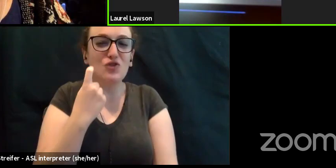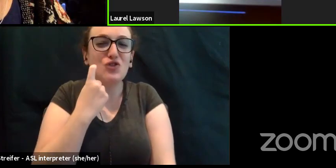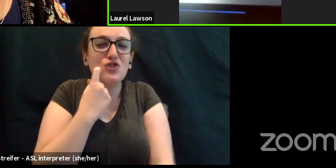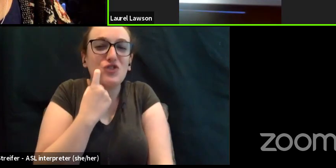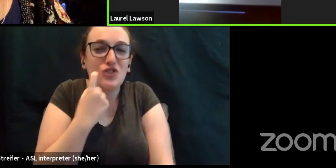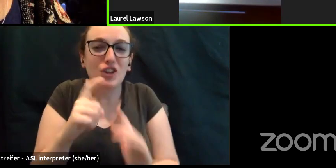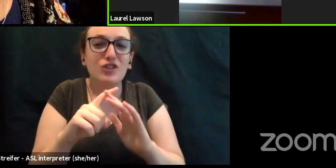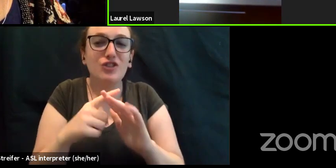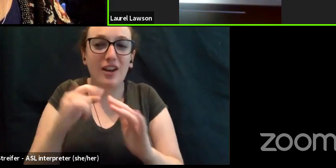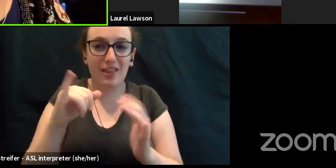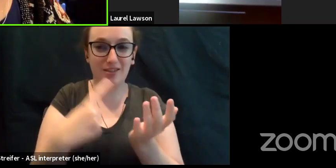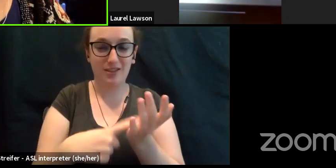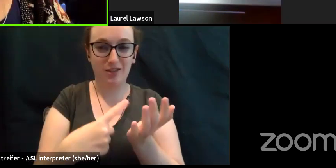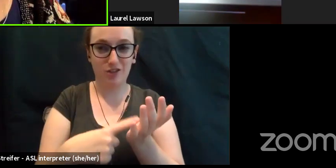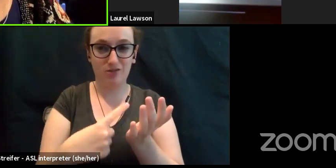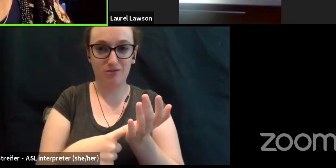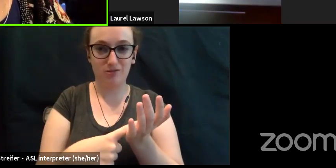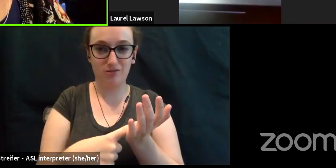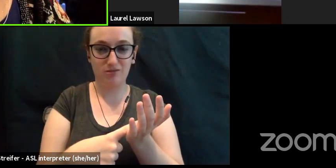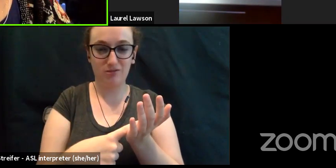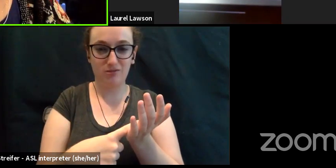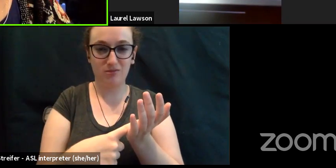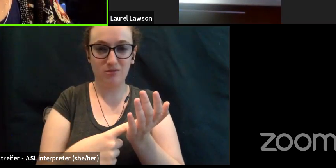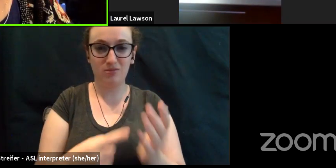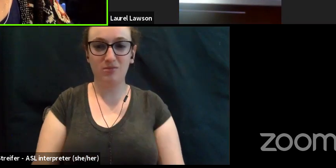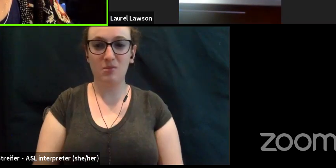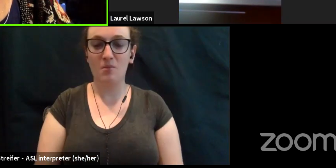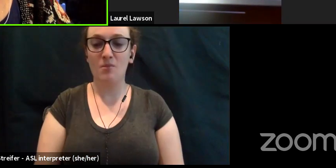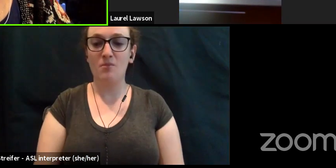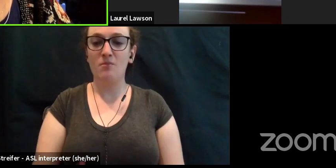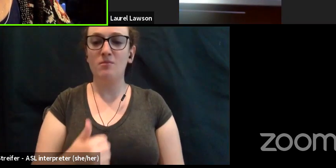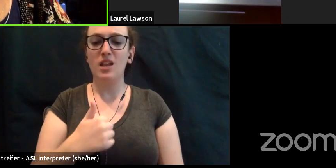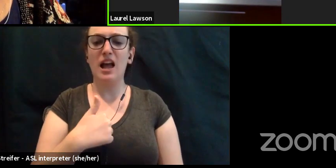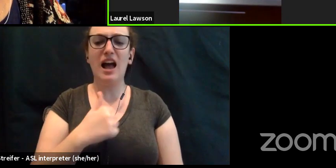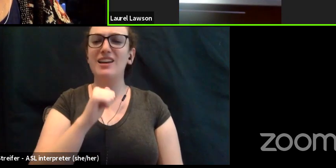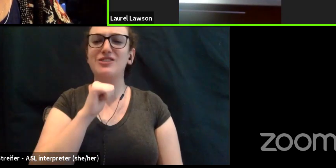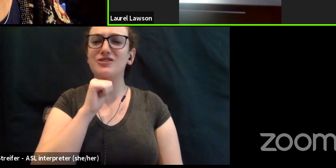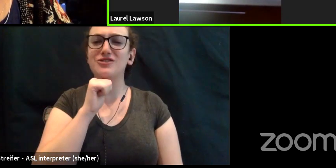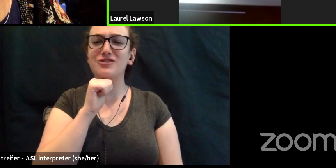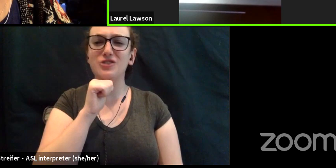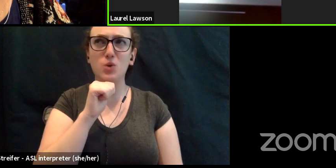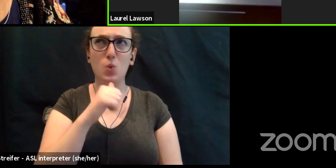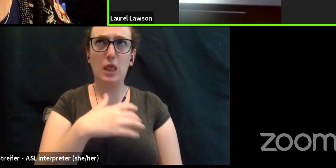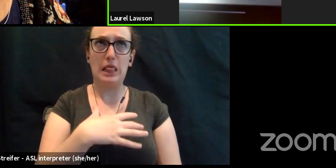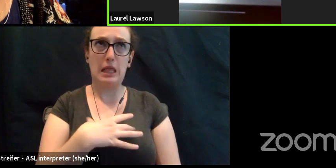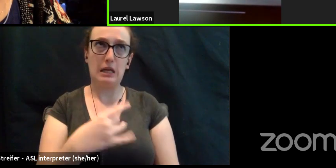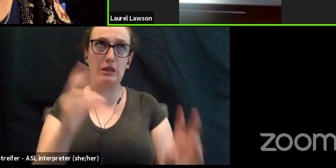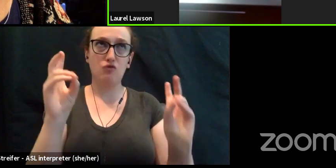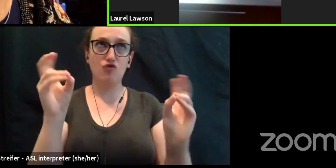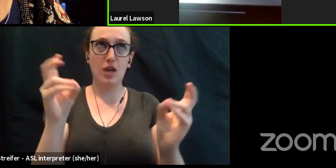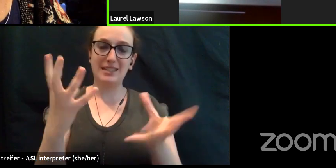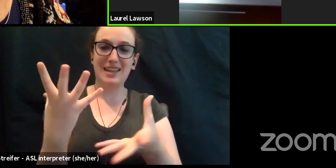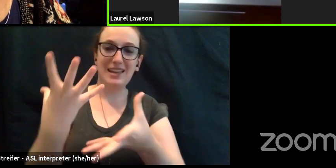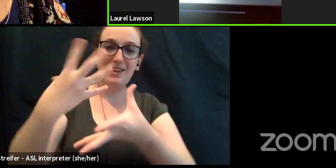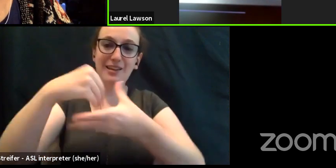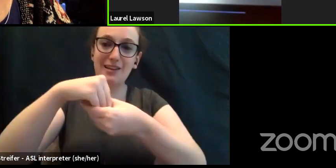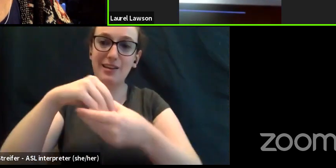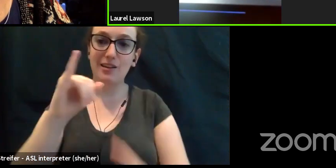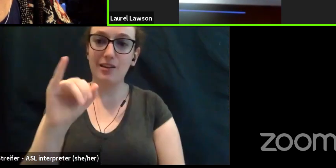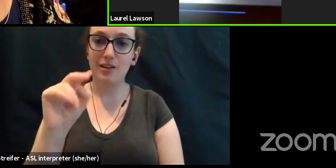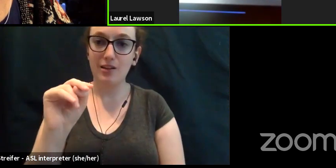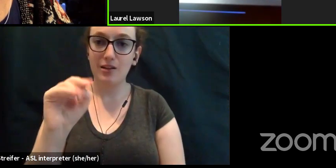ways. Mm-hmm. I do not care for inclusion,